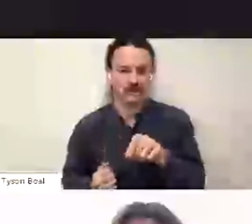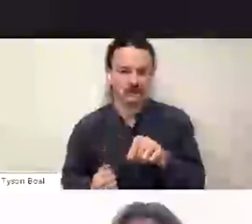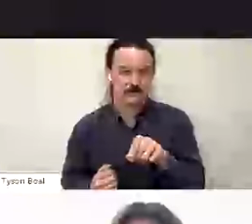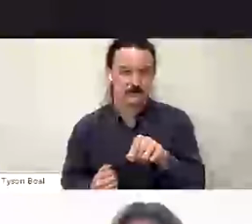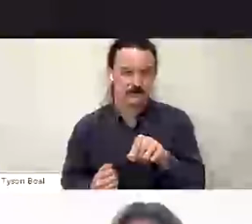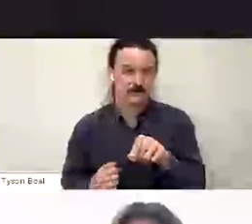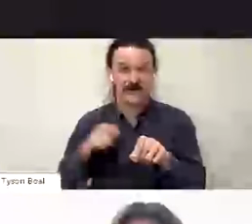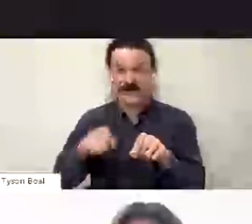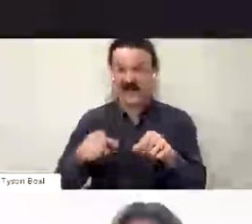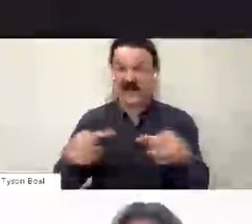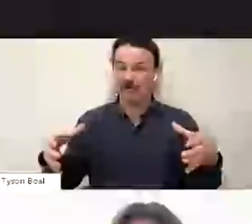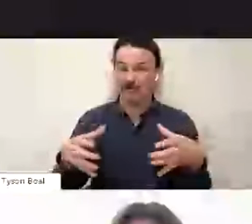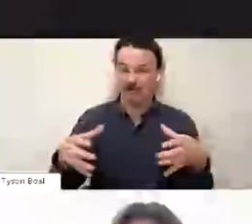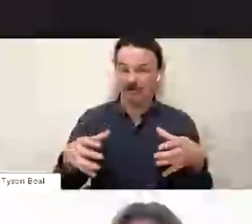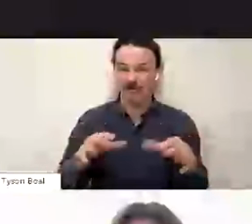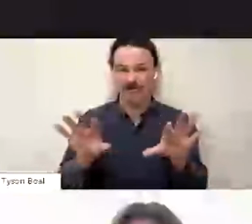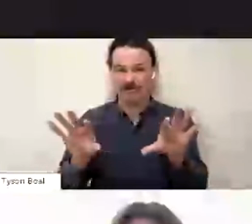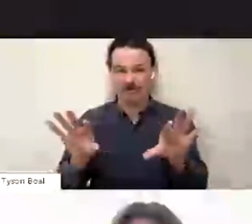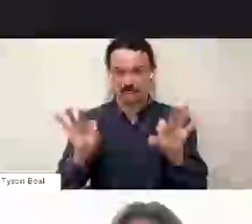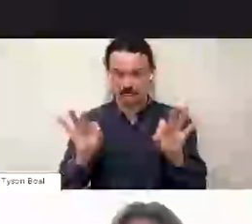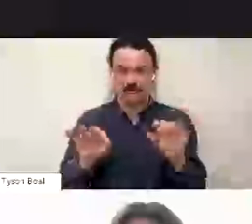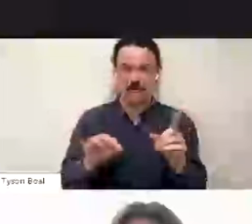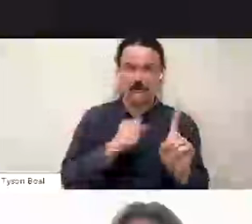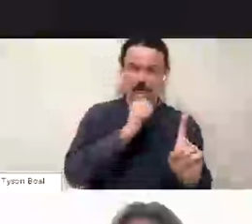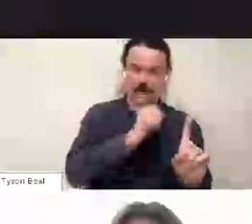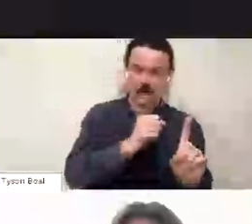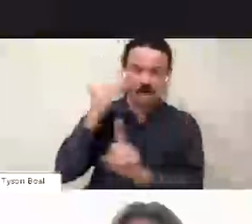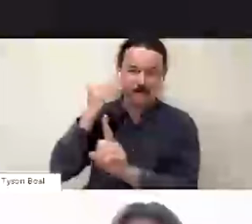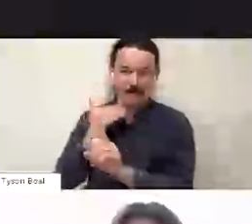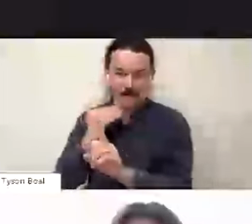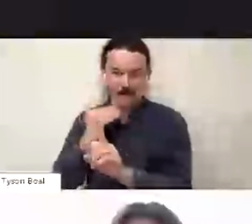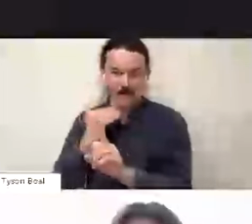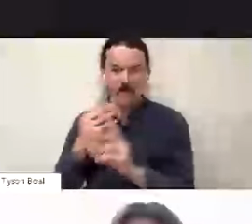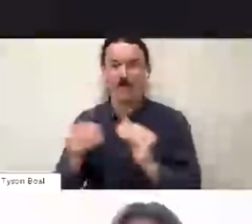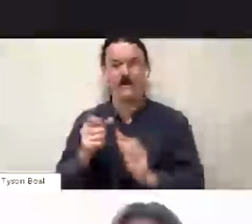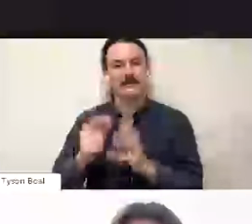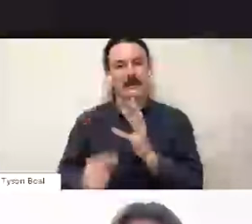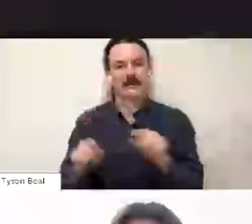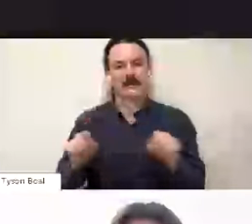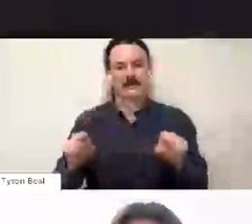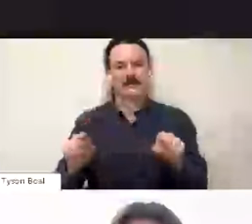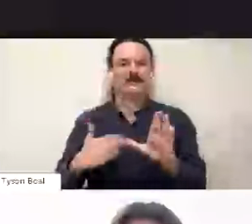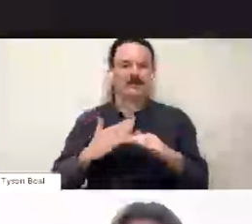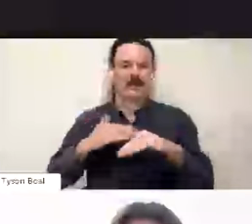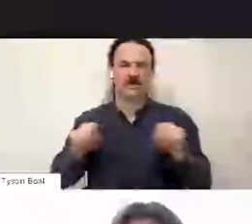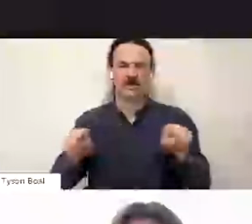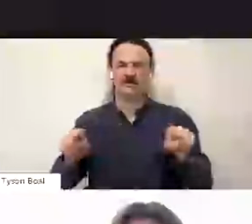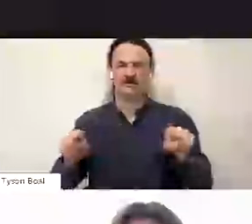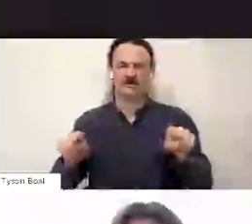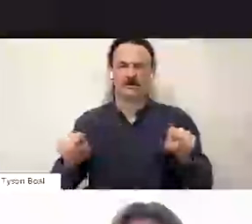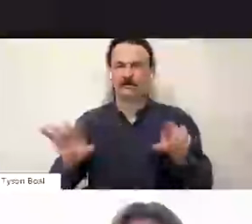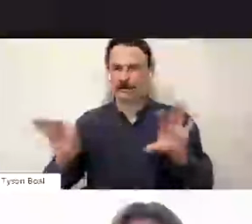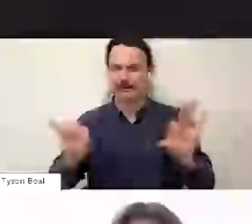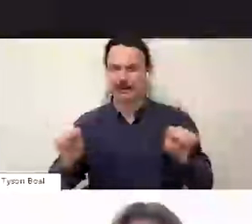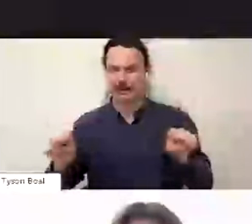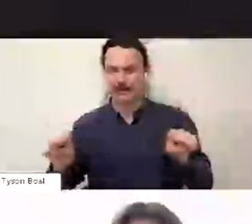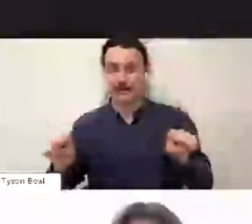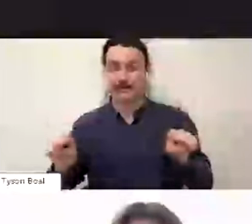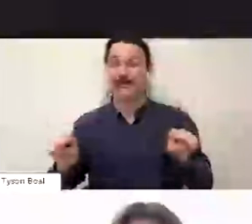First Nations person with disability, and one of the recommendations of that gathering was for people to go back to their